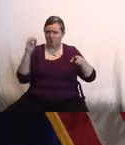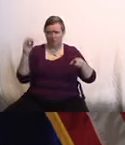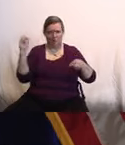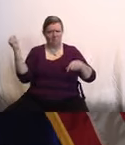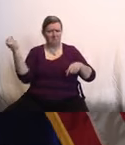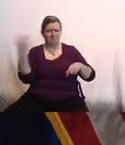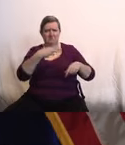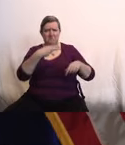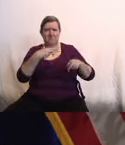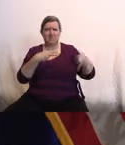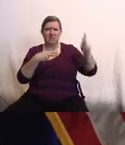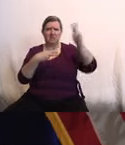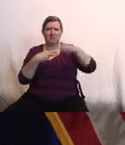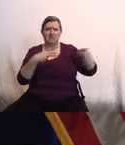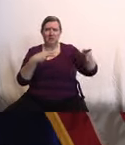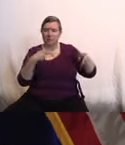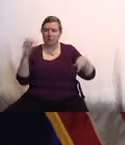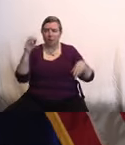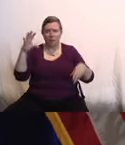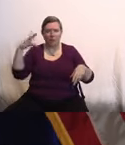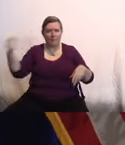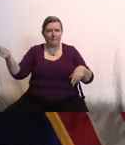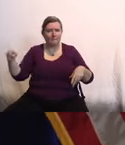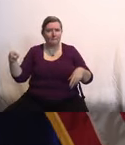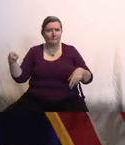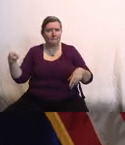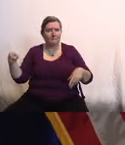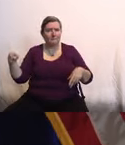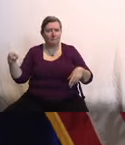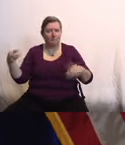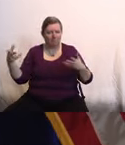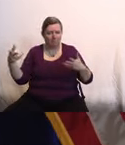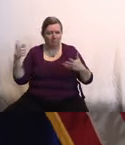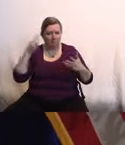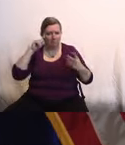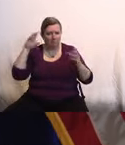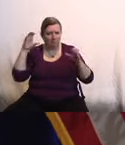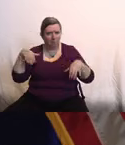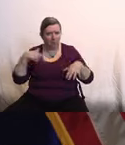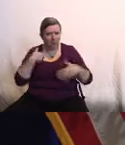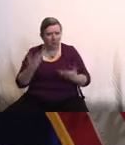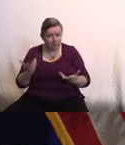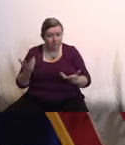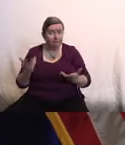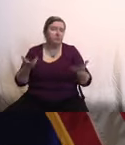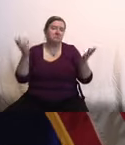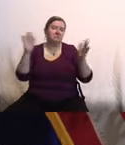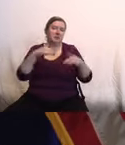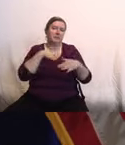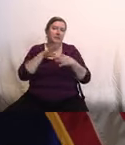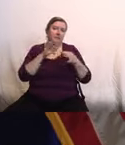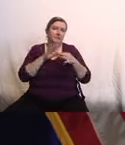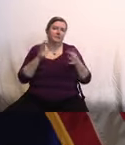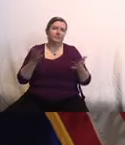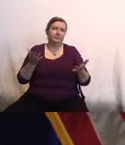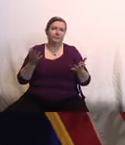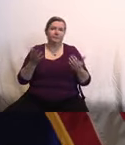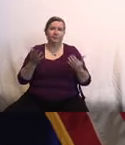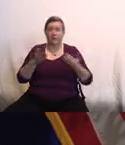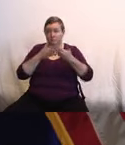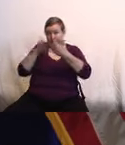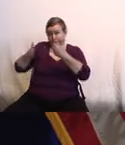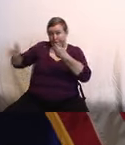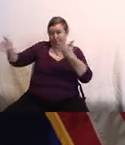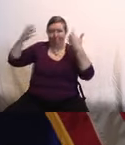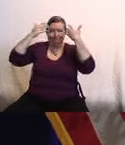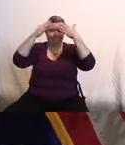for a while before something else. So that's the long and the short of it. No, don't know where we're going to be, but I'm certainly a whole lot